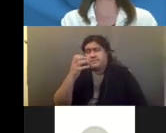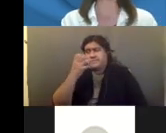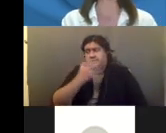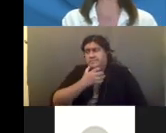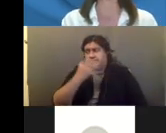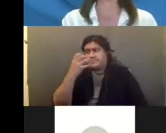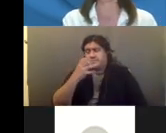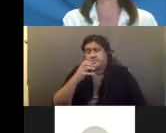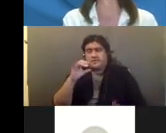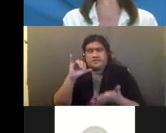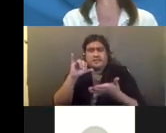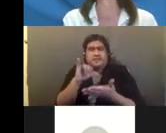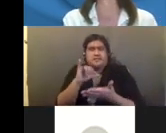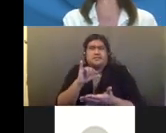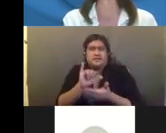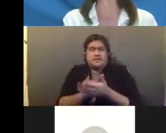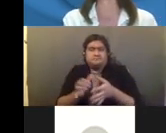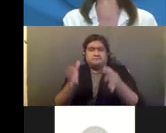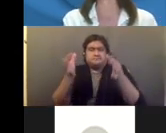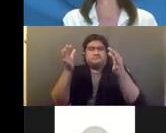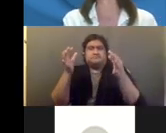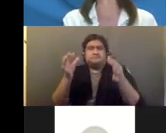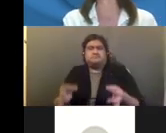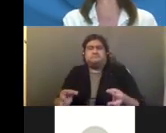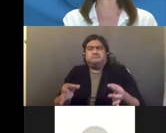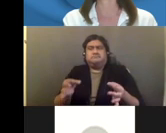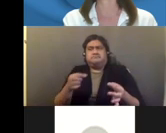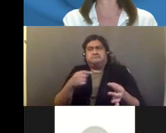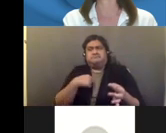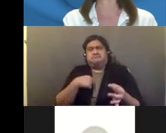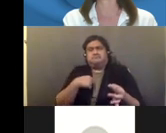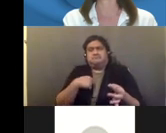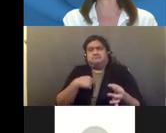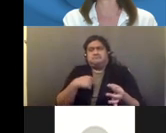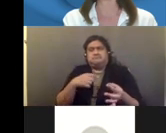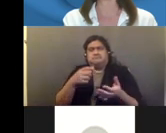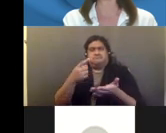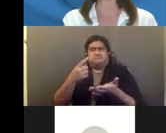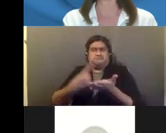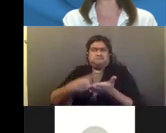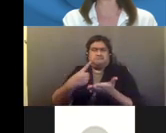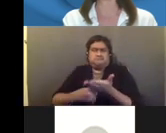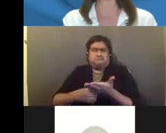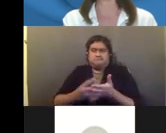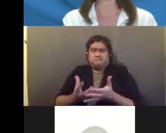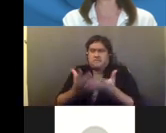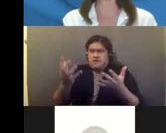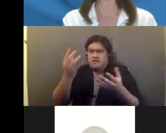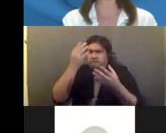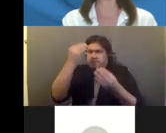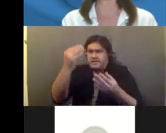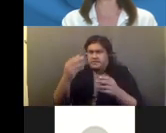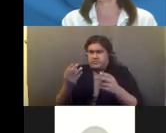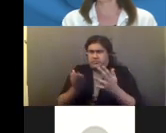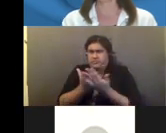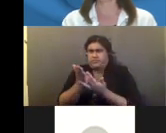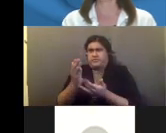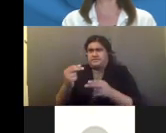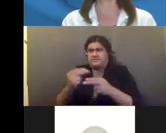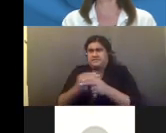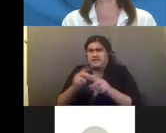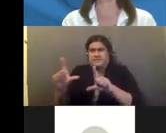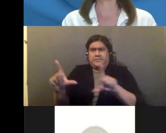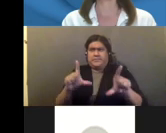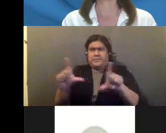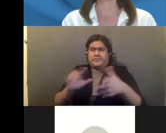definitely looking through the slides, discovering so much information, and how really what you're